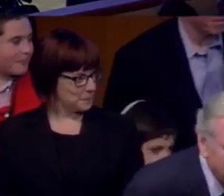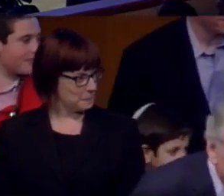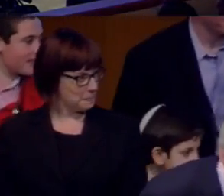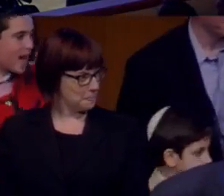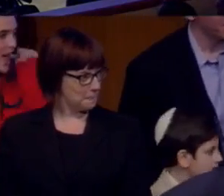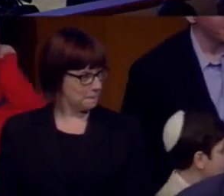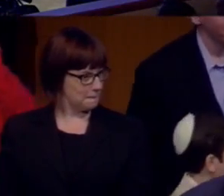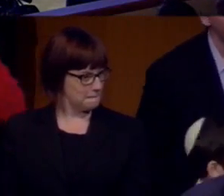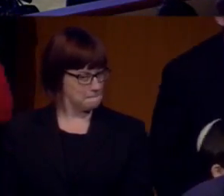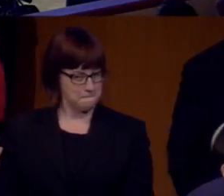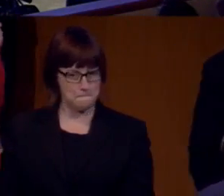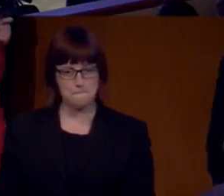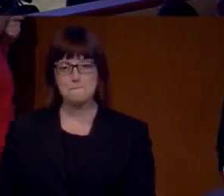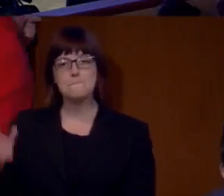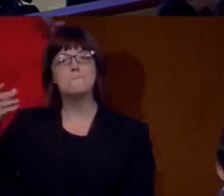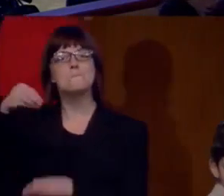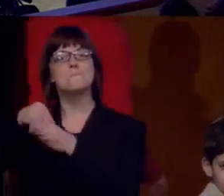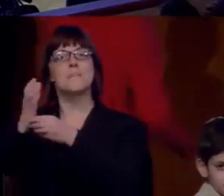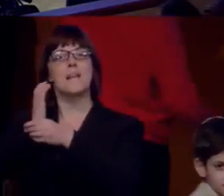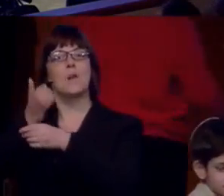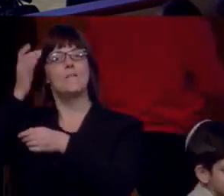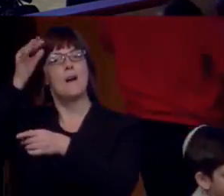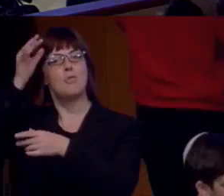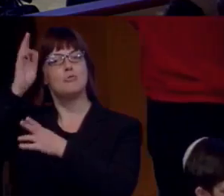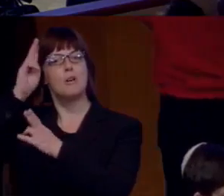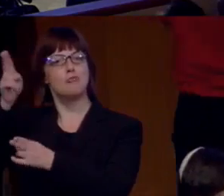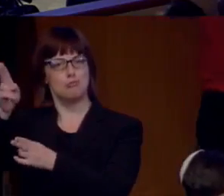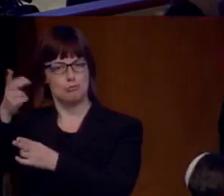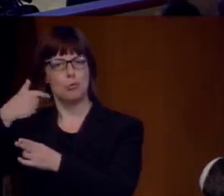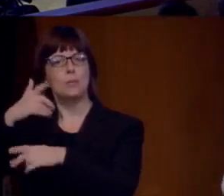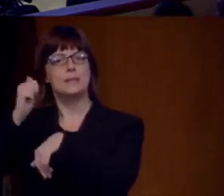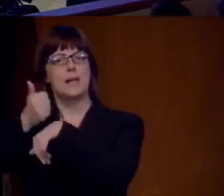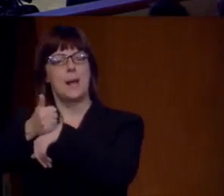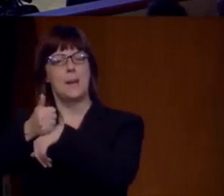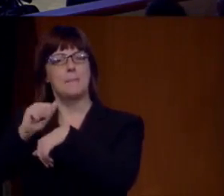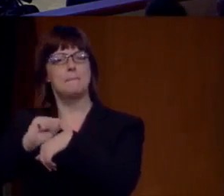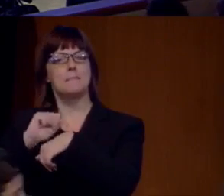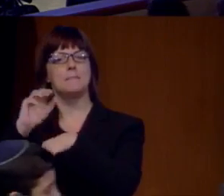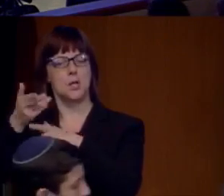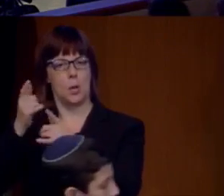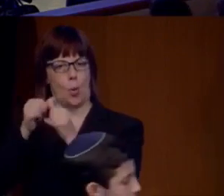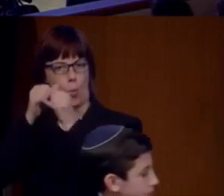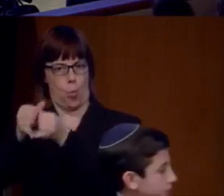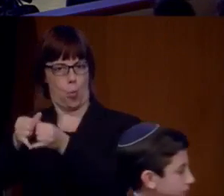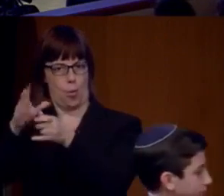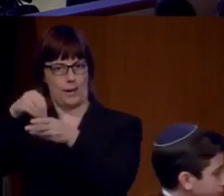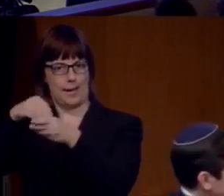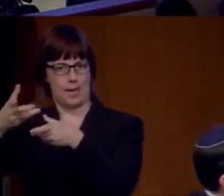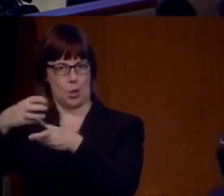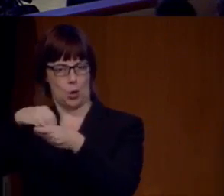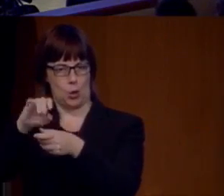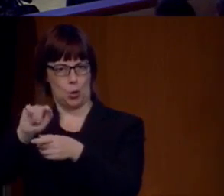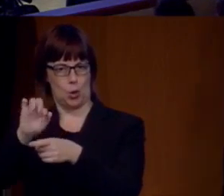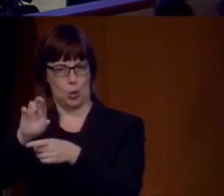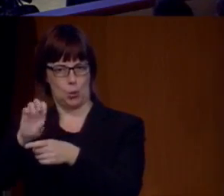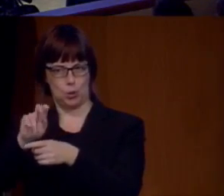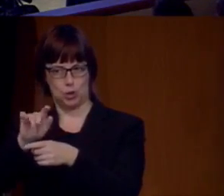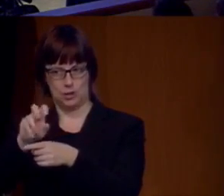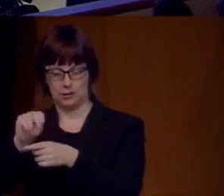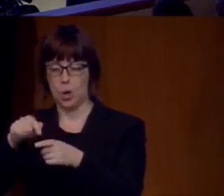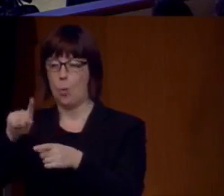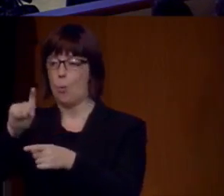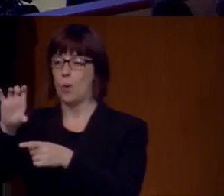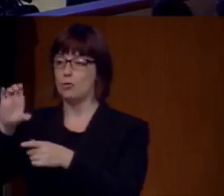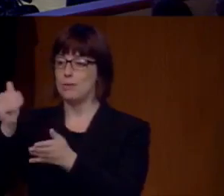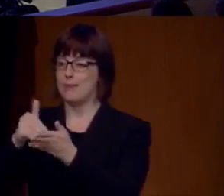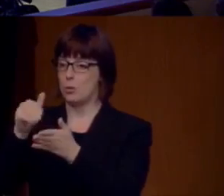It is in our father's honor that we set up the Morton E. Ruderman Award in Inclusion. The $100,000